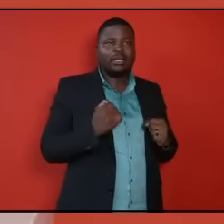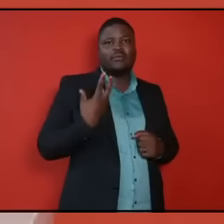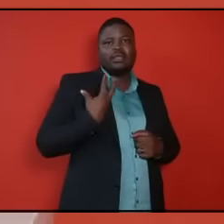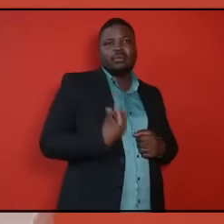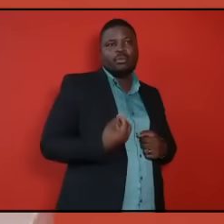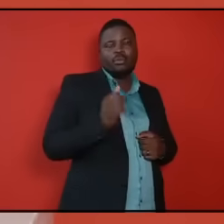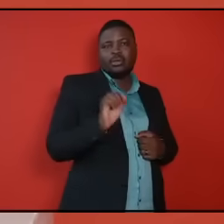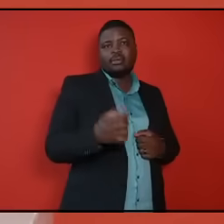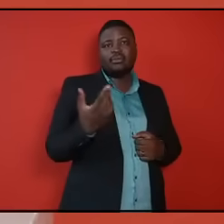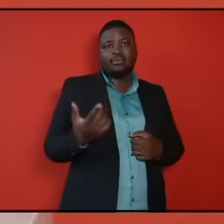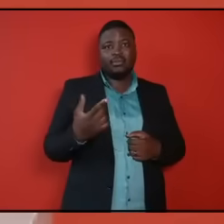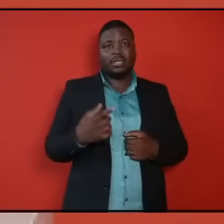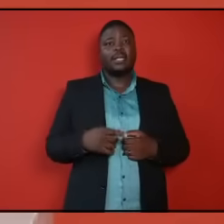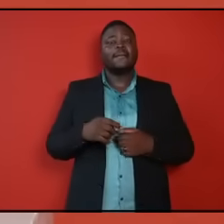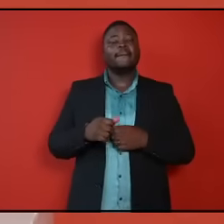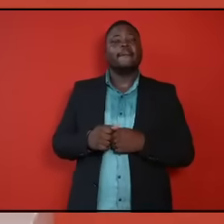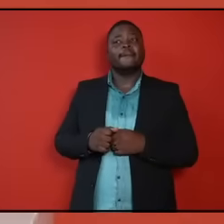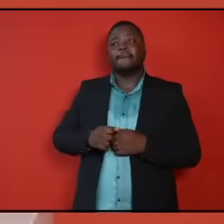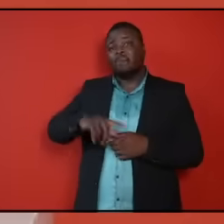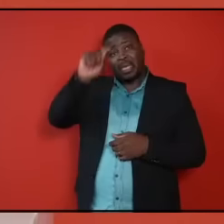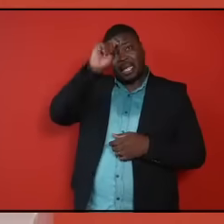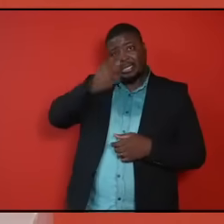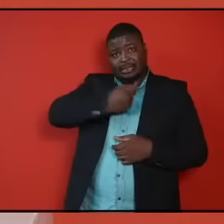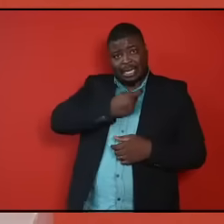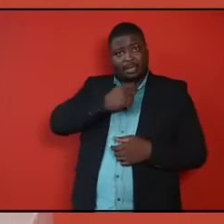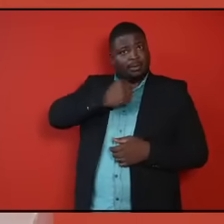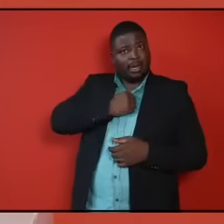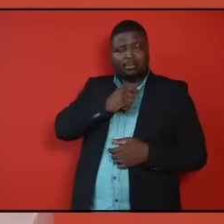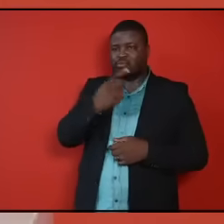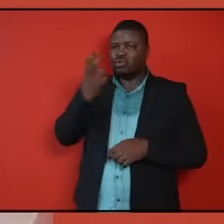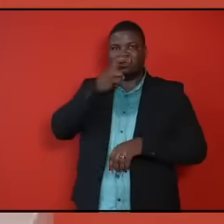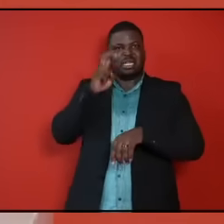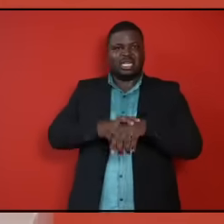My child does not read a registration.